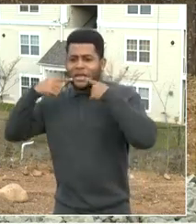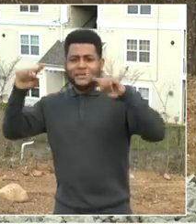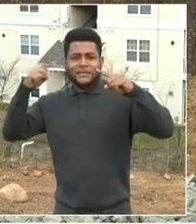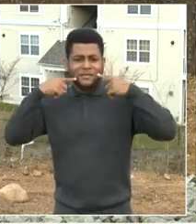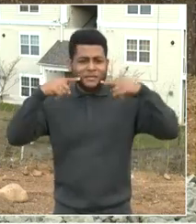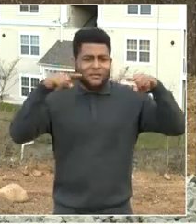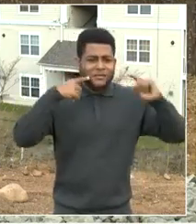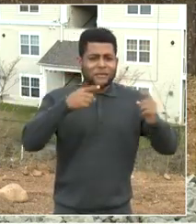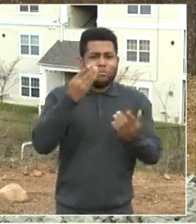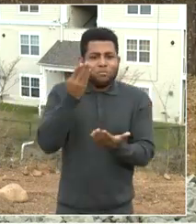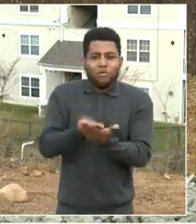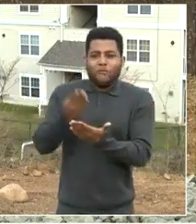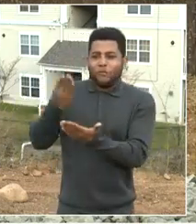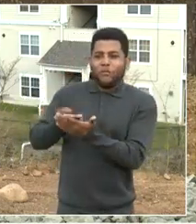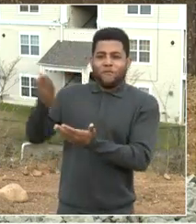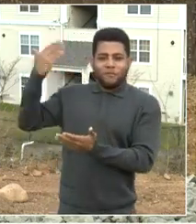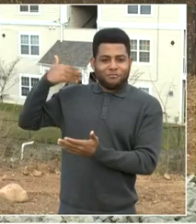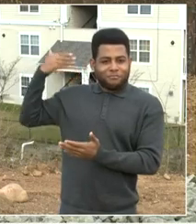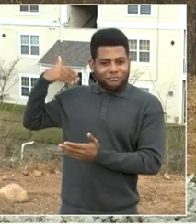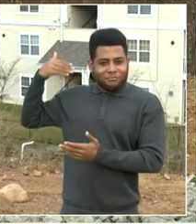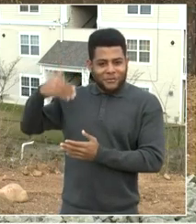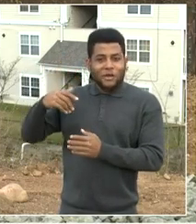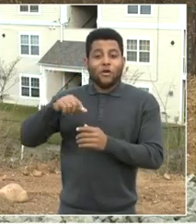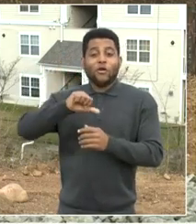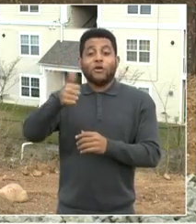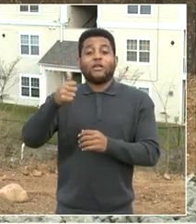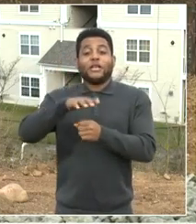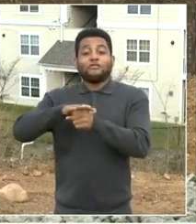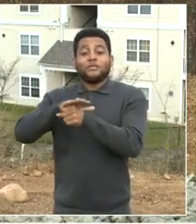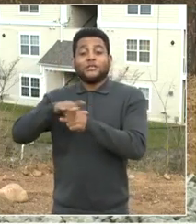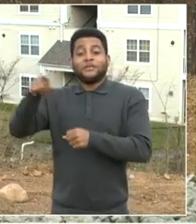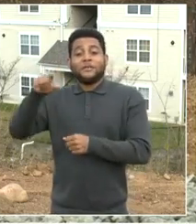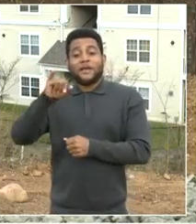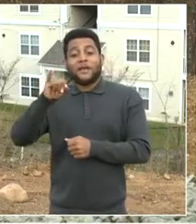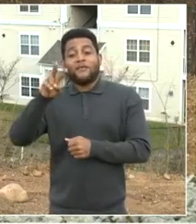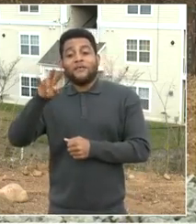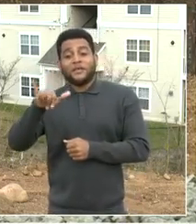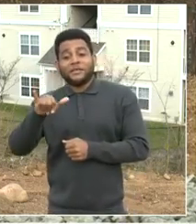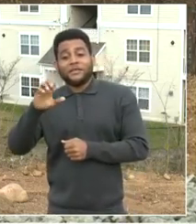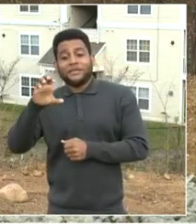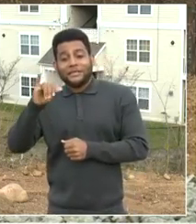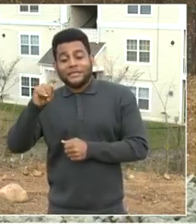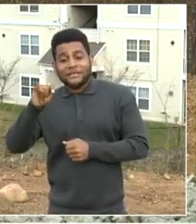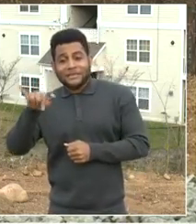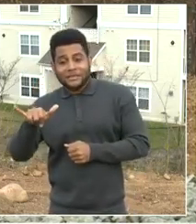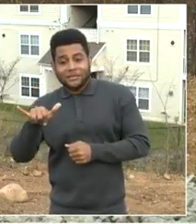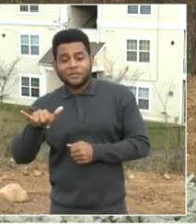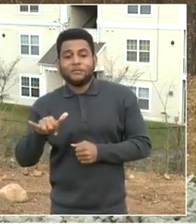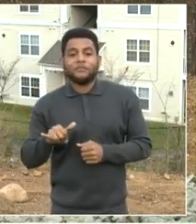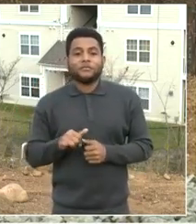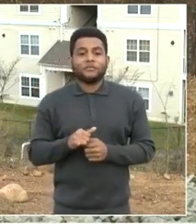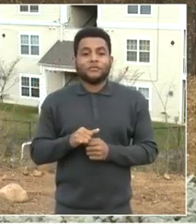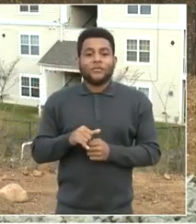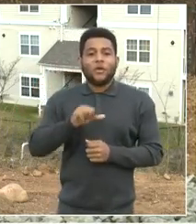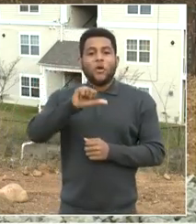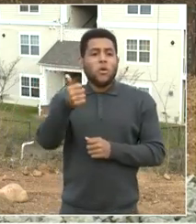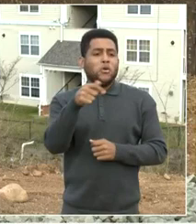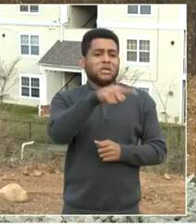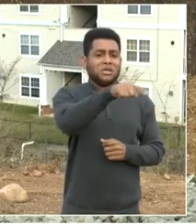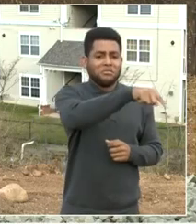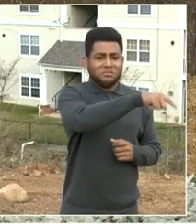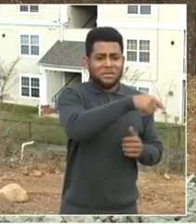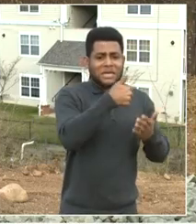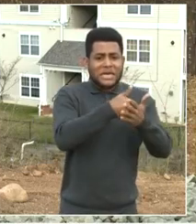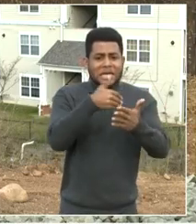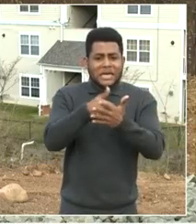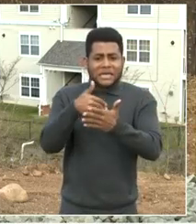the demonstration project at Ivy City, the Langston Slater School Campus in Truxton Circle, and their homes at